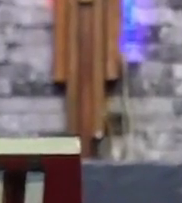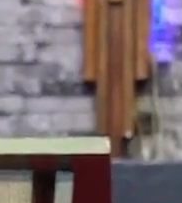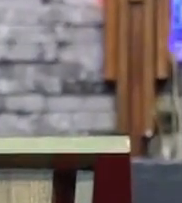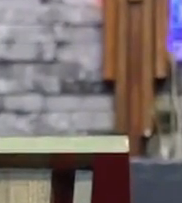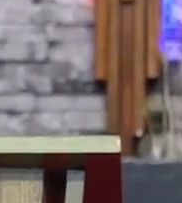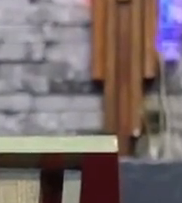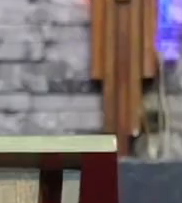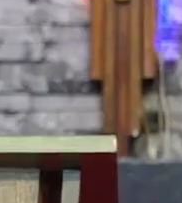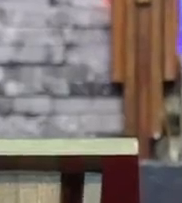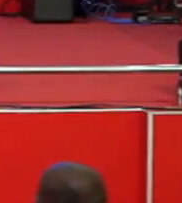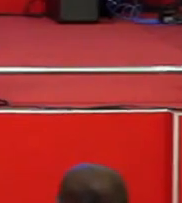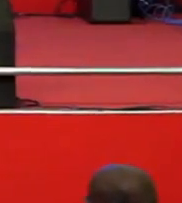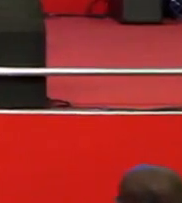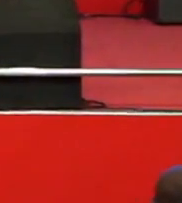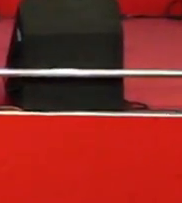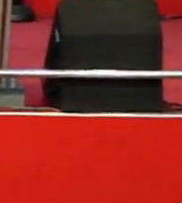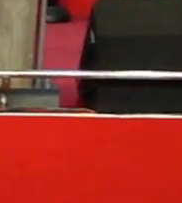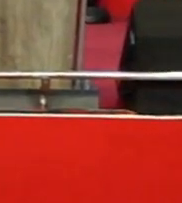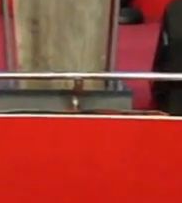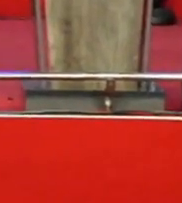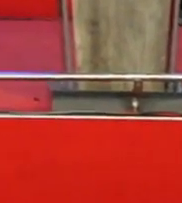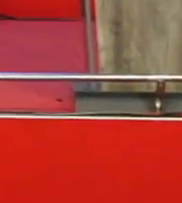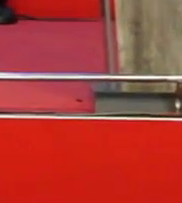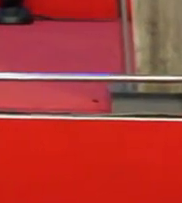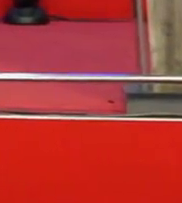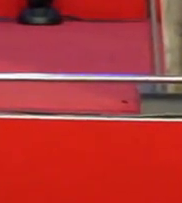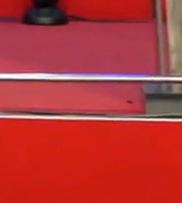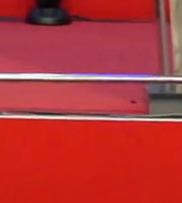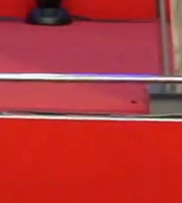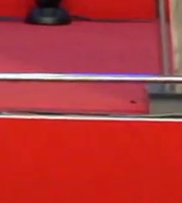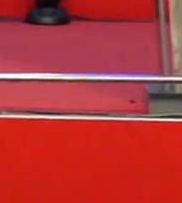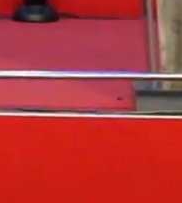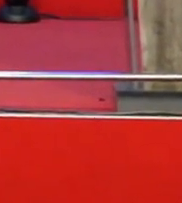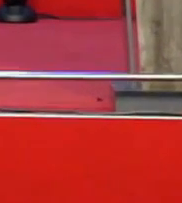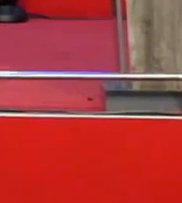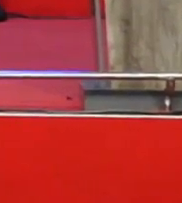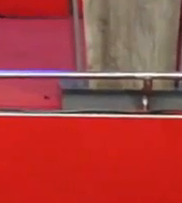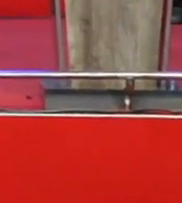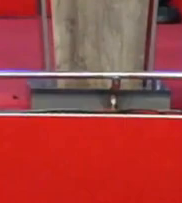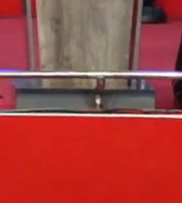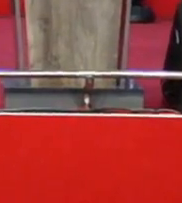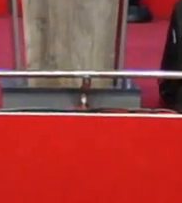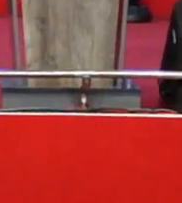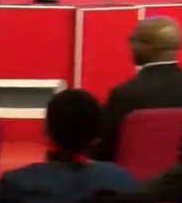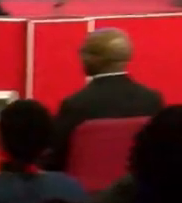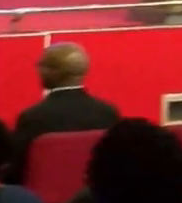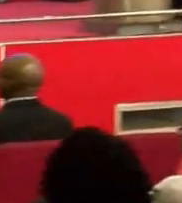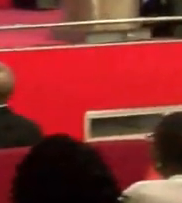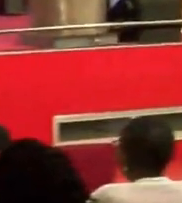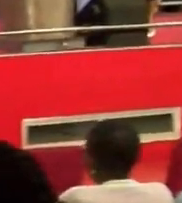Sorry, just clap for him. Sorry, Samahani. Clap for him. Bring my keys. I'm from South Africa. I don't have a